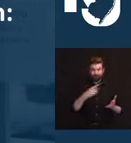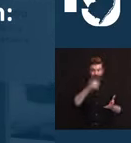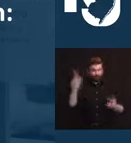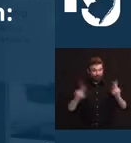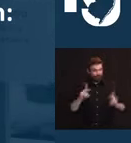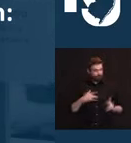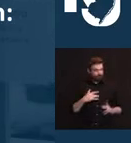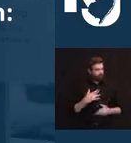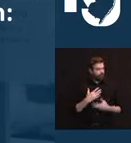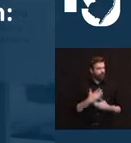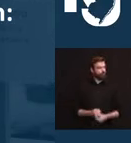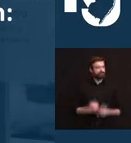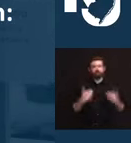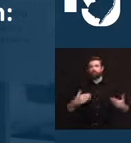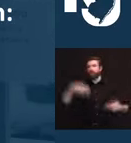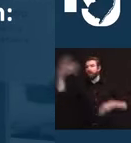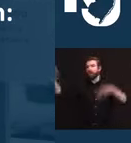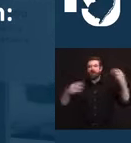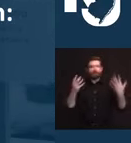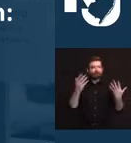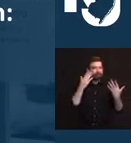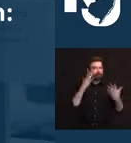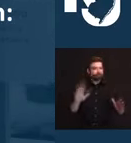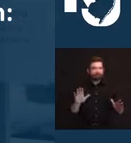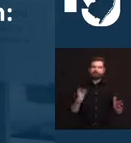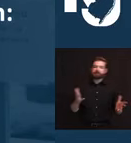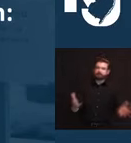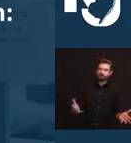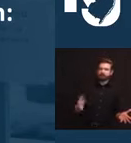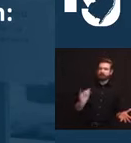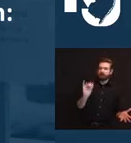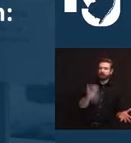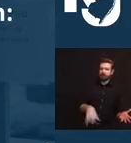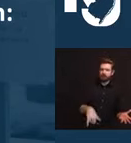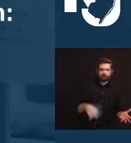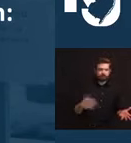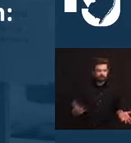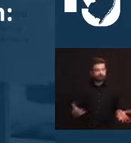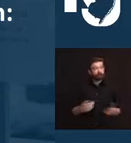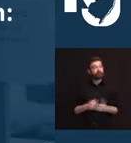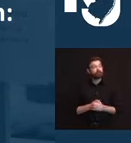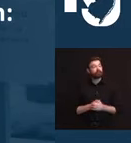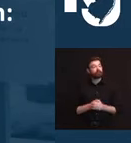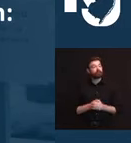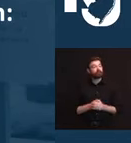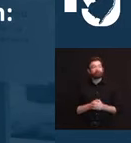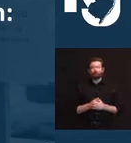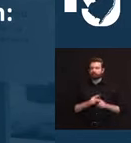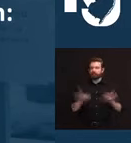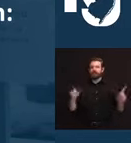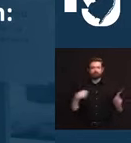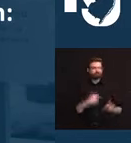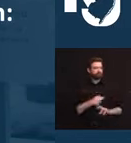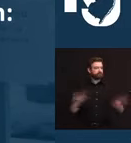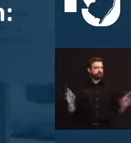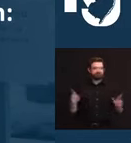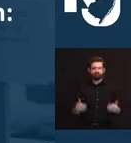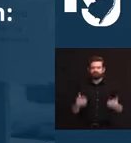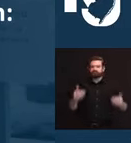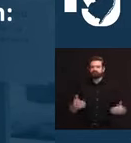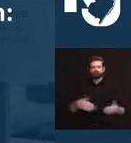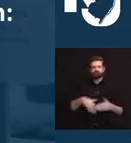we move into this next phase of our restart and recovery. And with regard to restaurants, we have worked with the governing